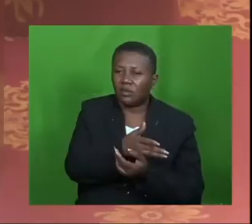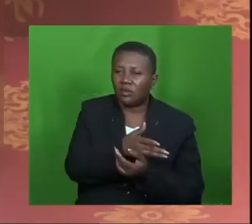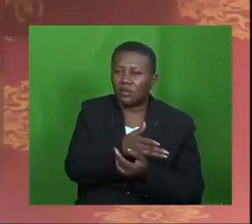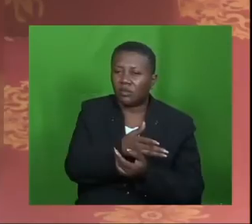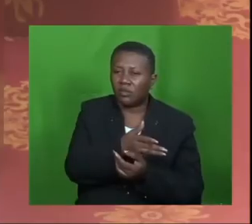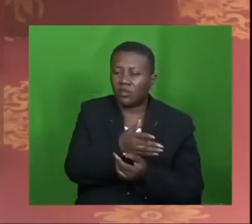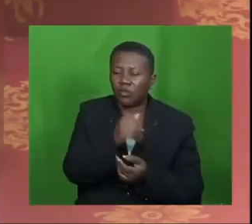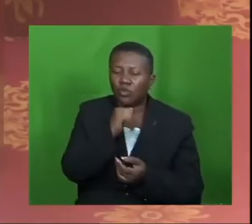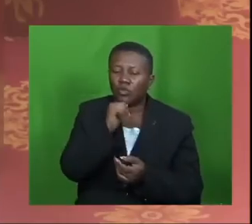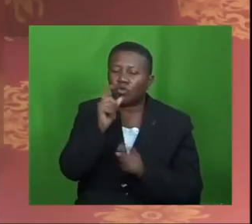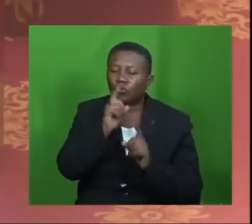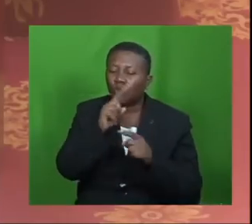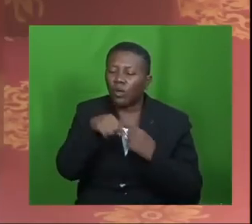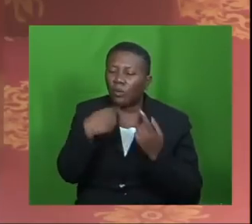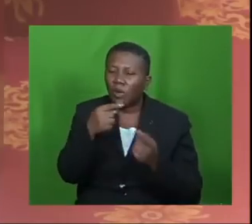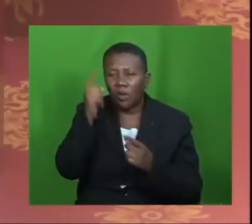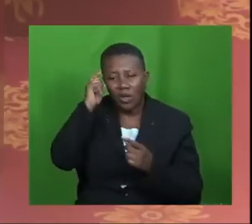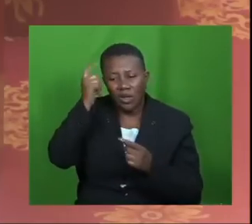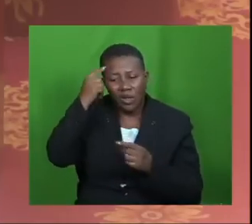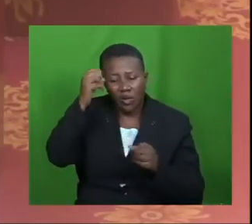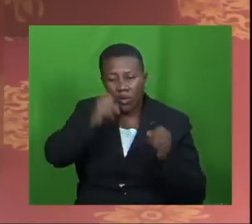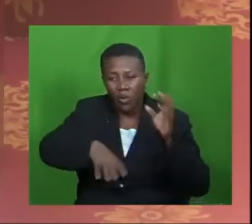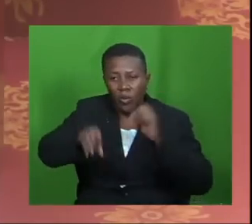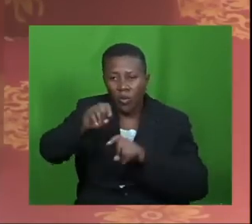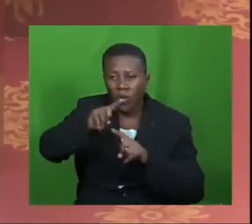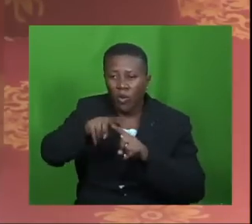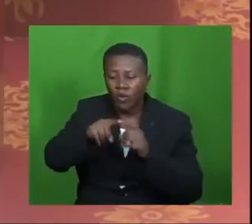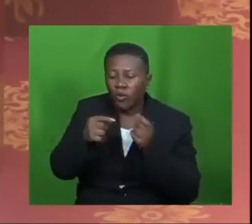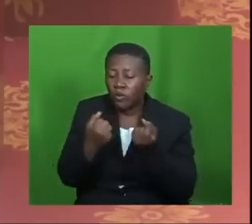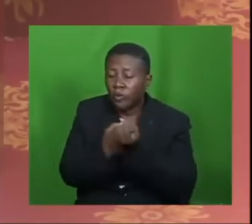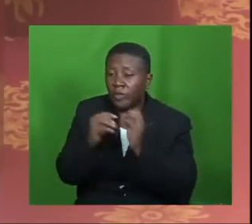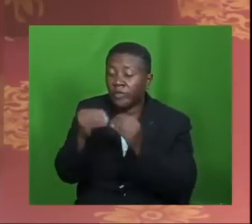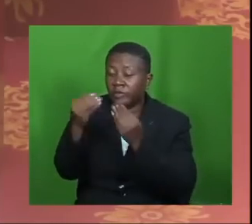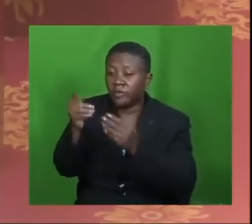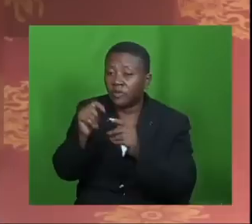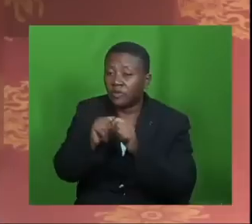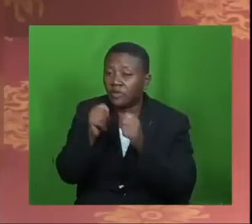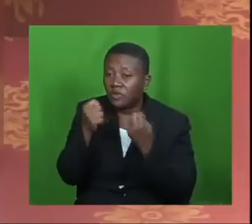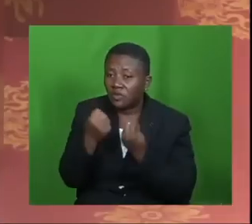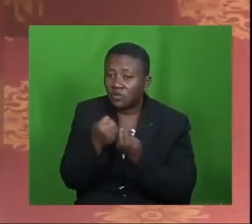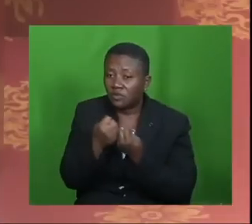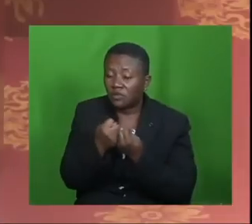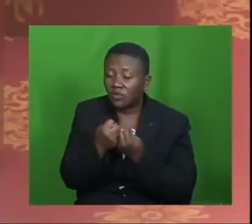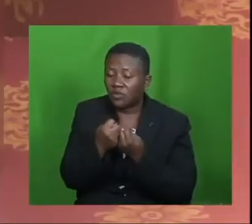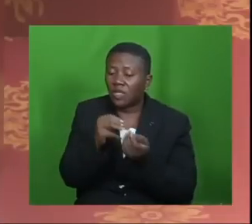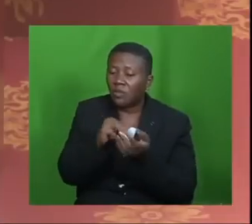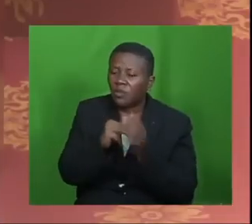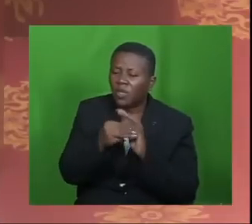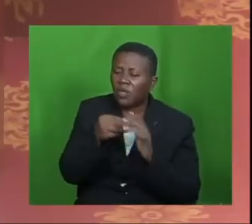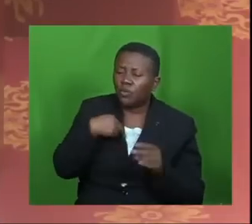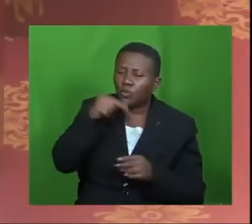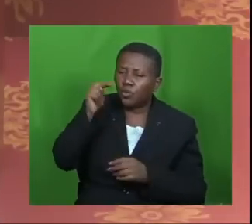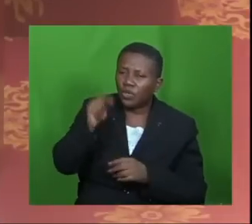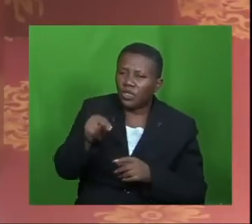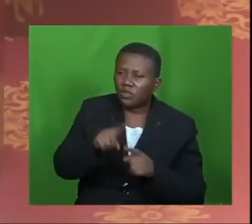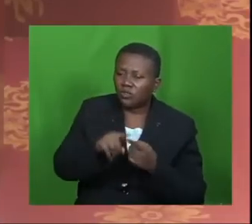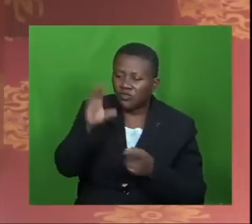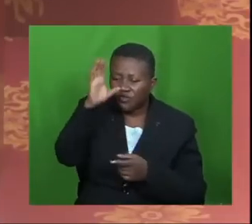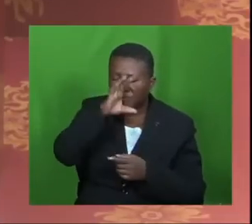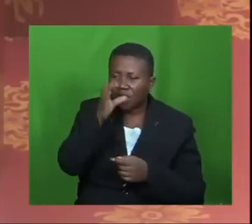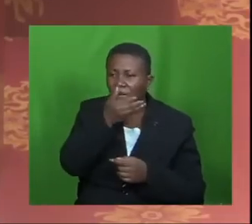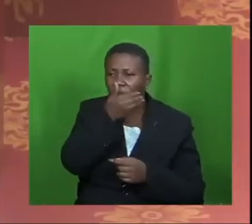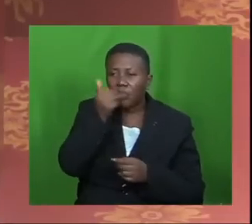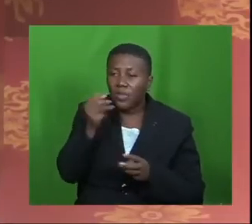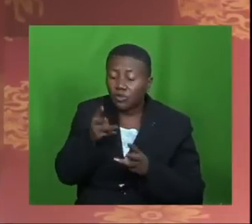enormous investment of government continues to make in the team. This calls for drastic measures, especially in the handling of the team, to